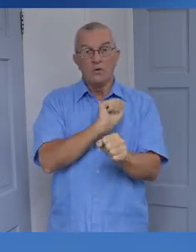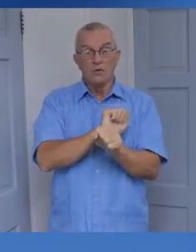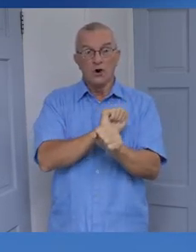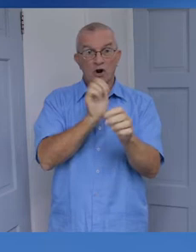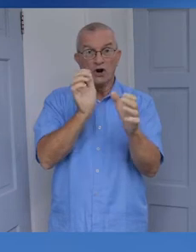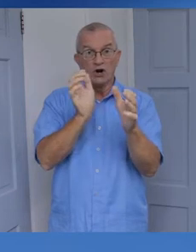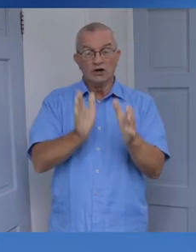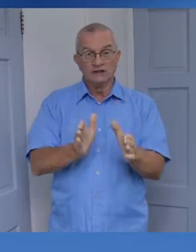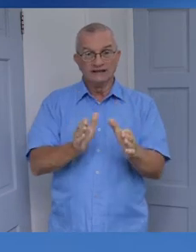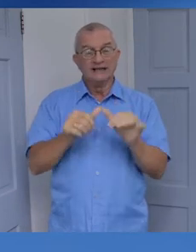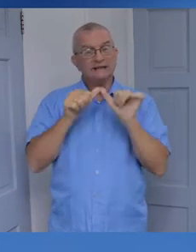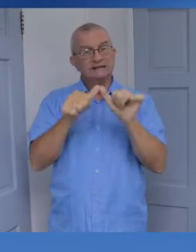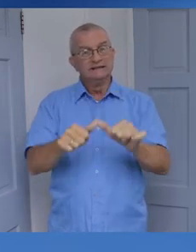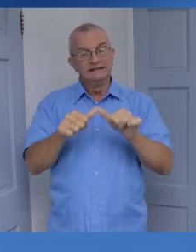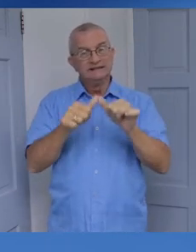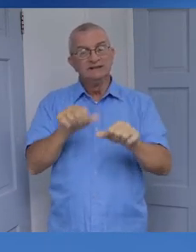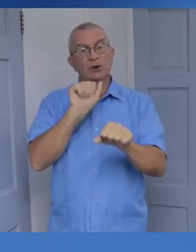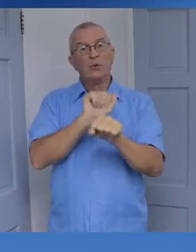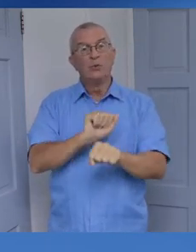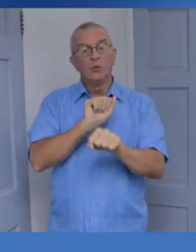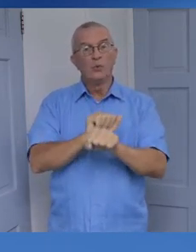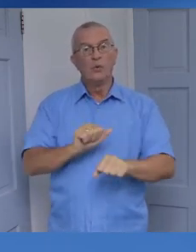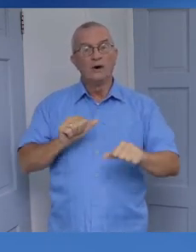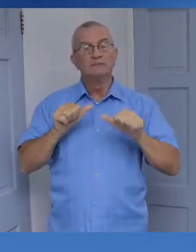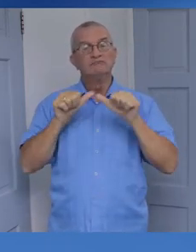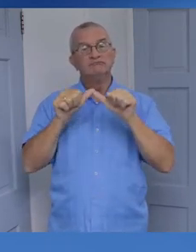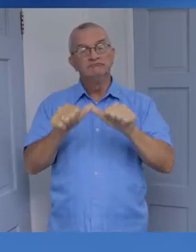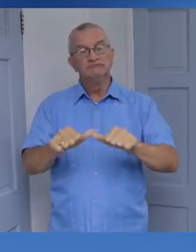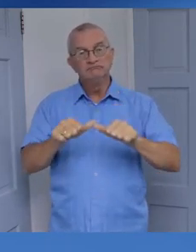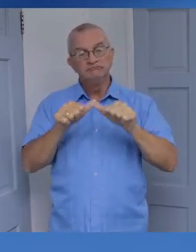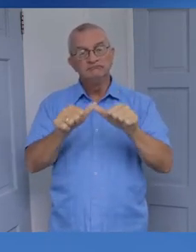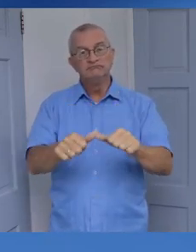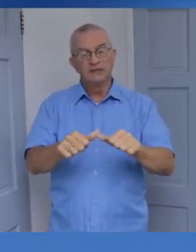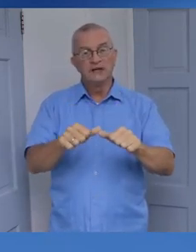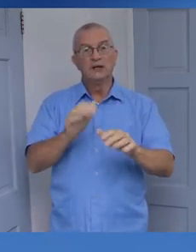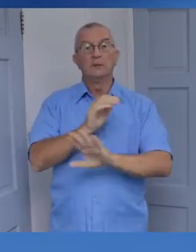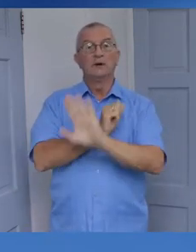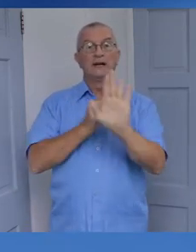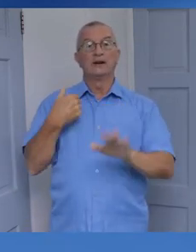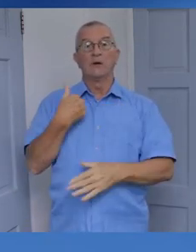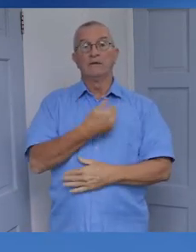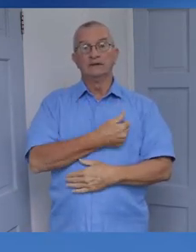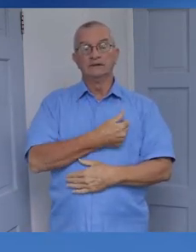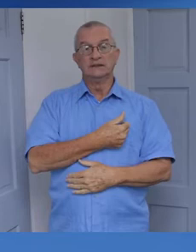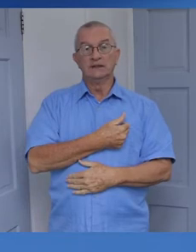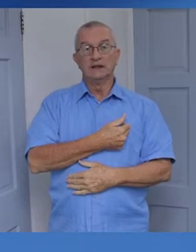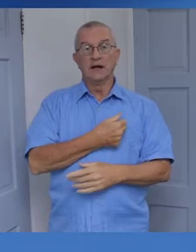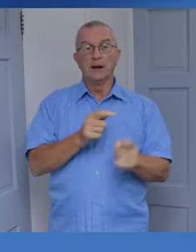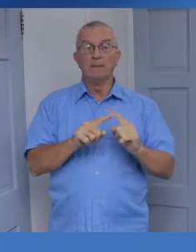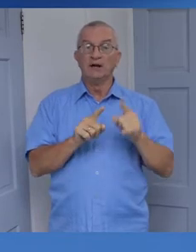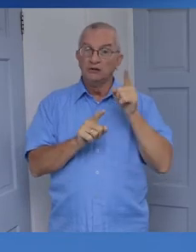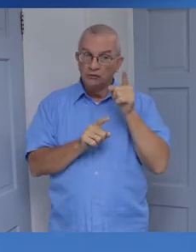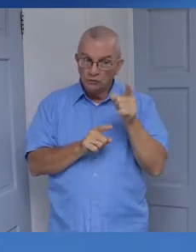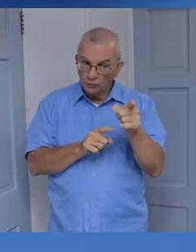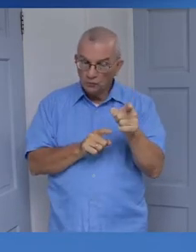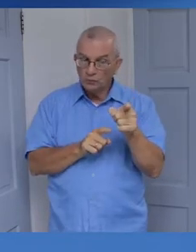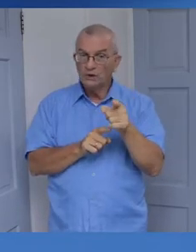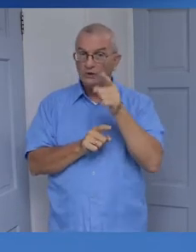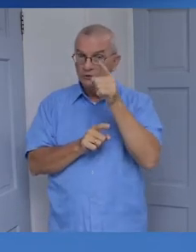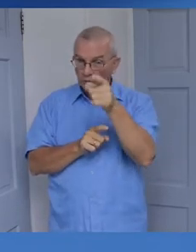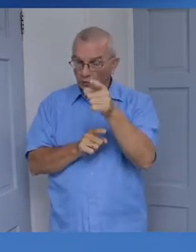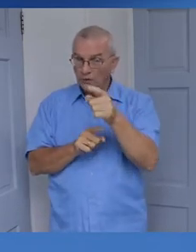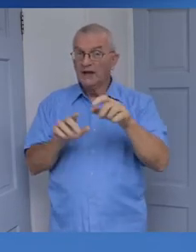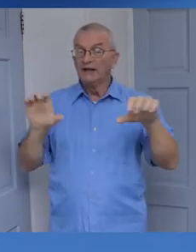in order to protect us all. But you continue to behave very selfishly, with